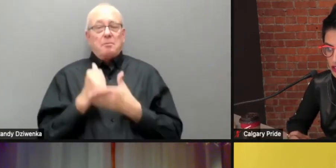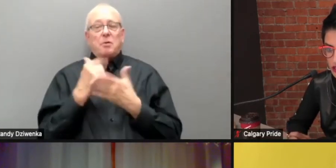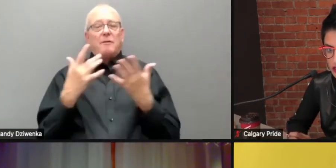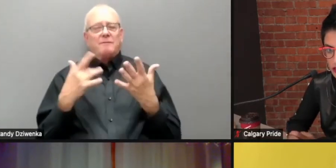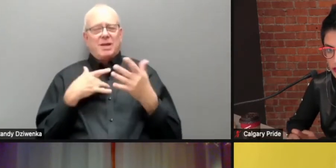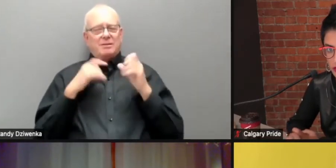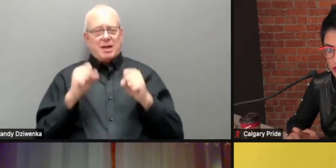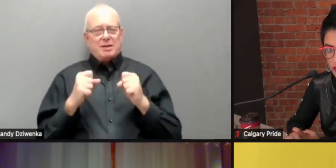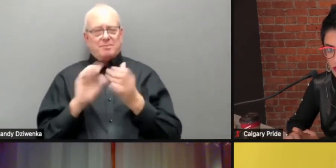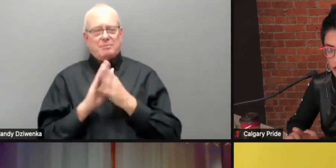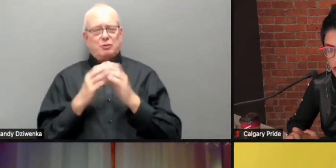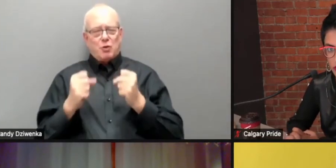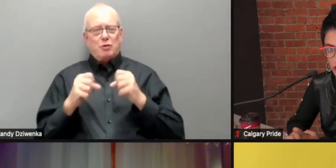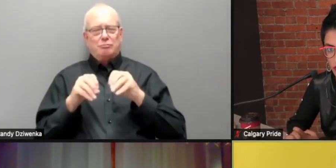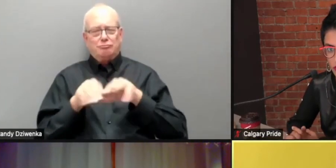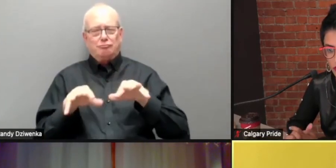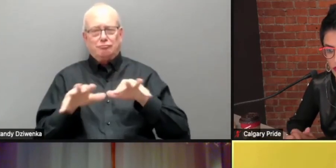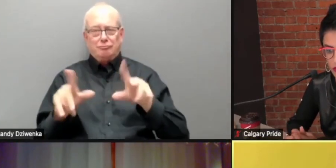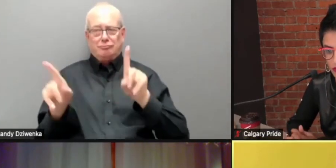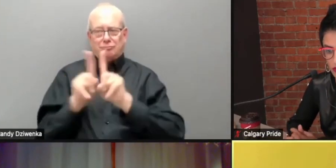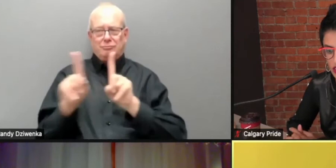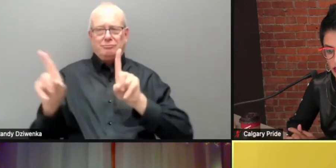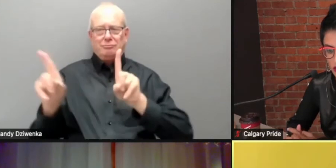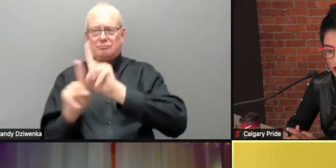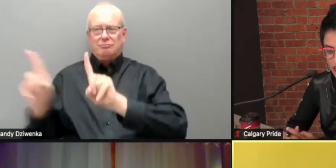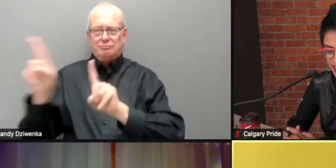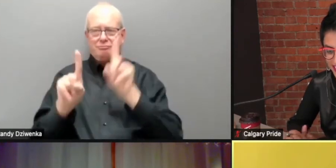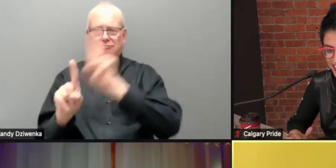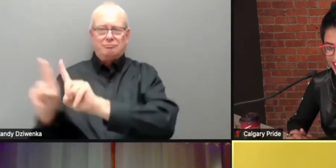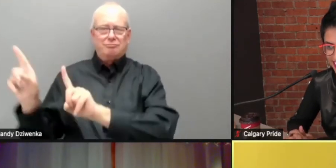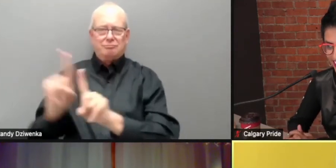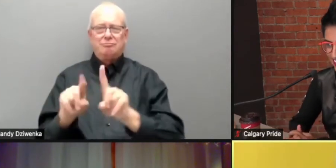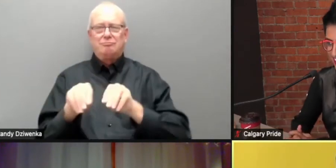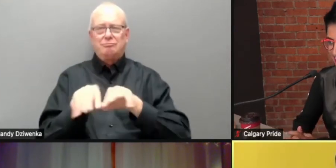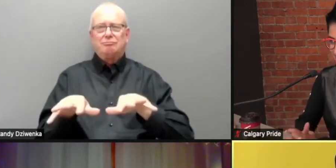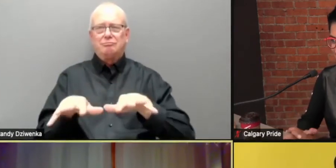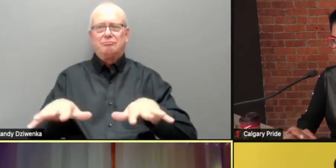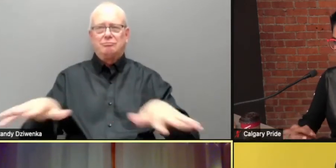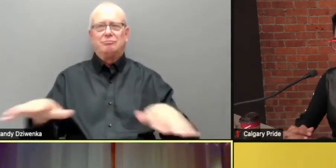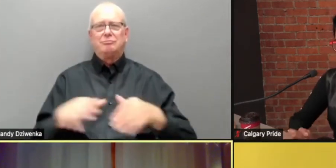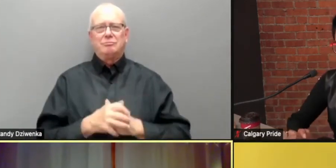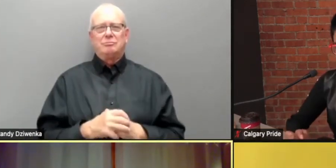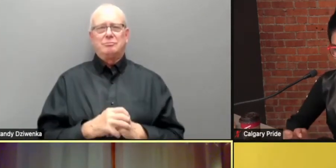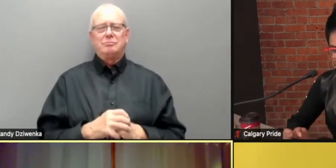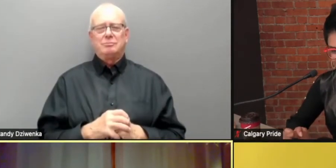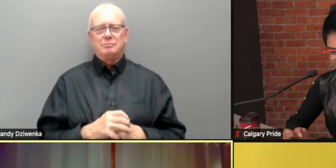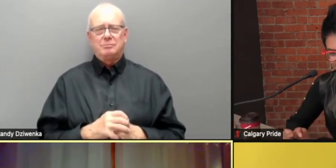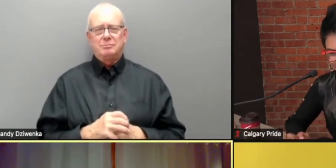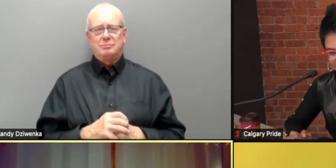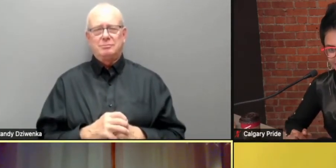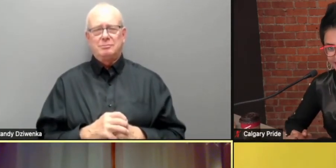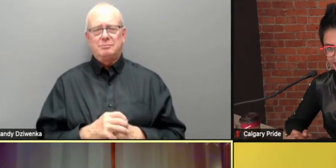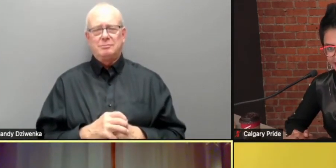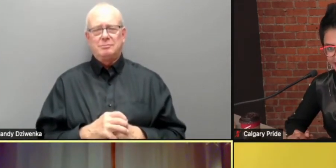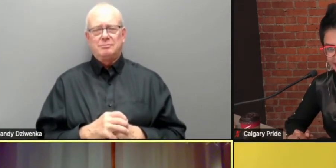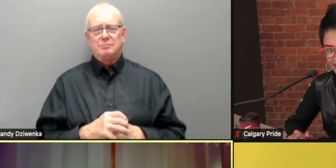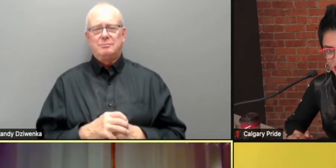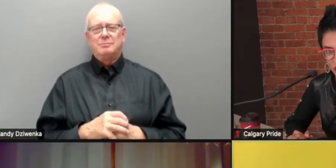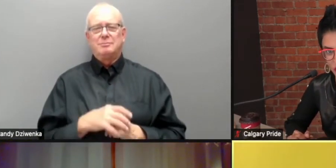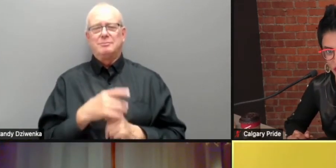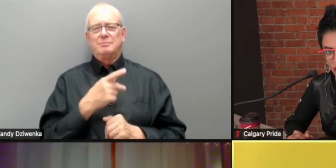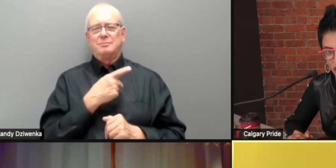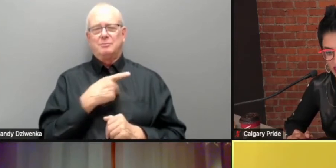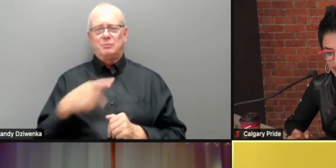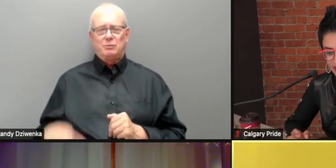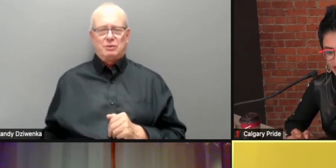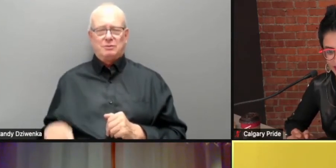that? No, I think they've snatched my words from my mouth. So they said it all. And I